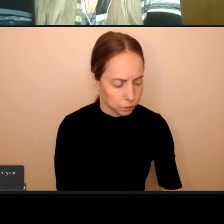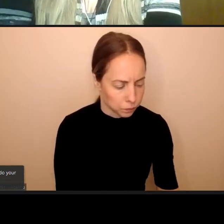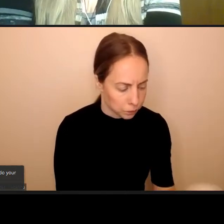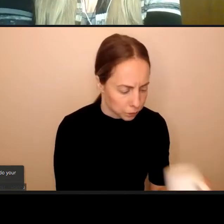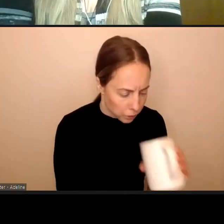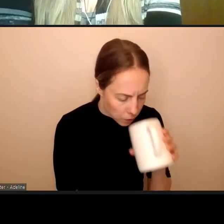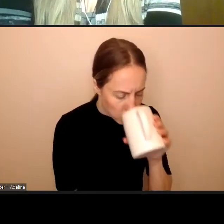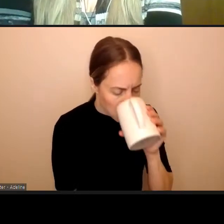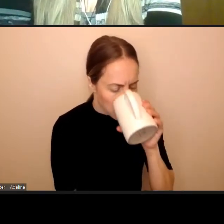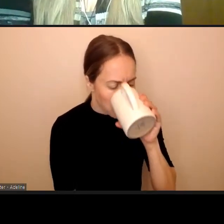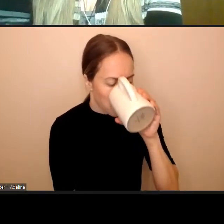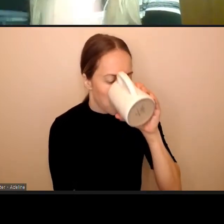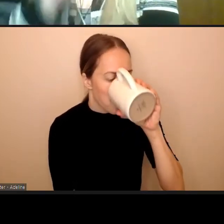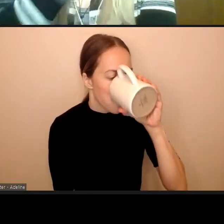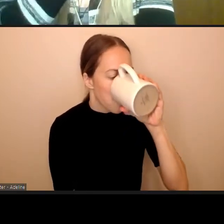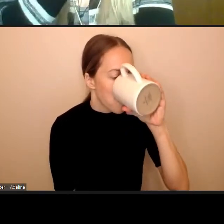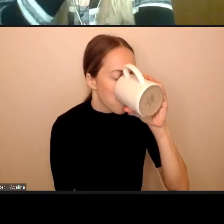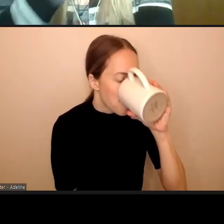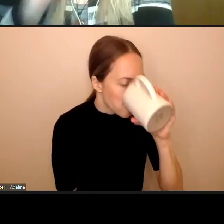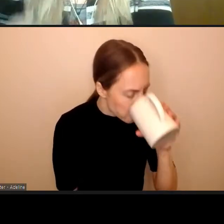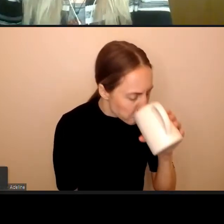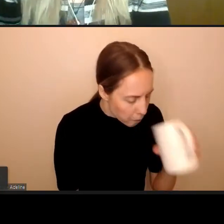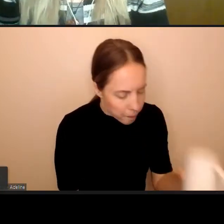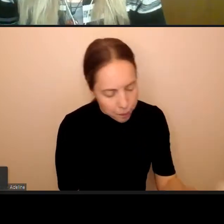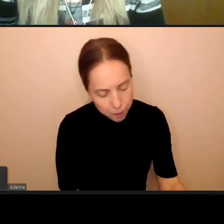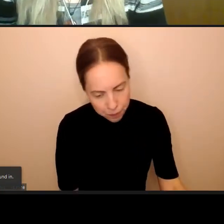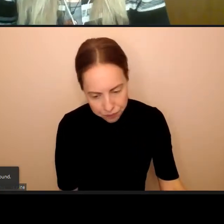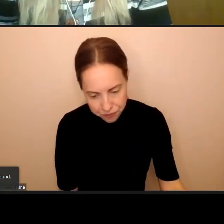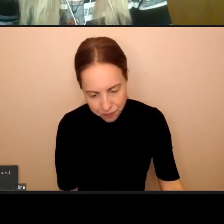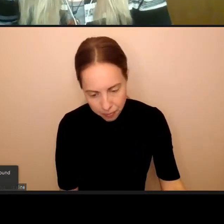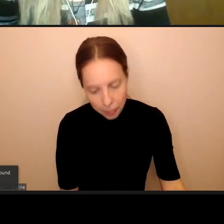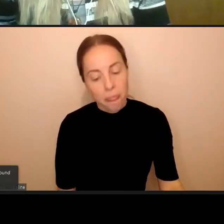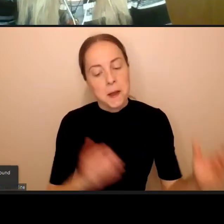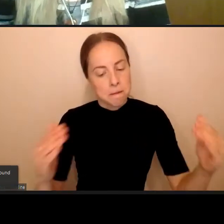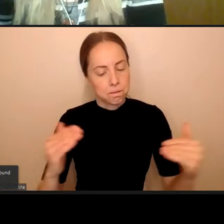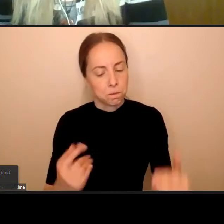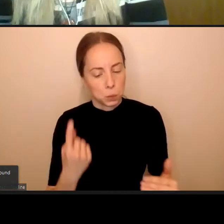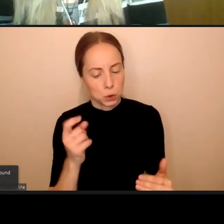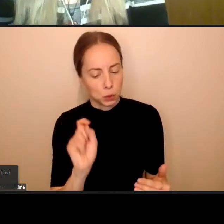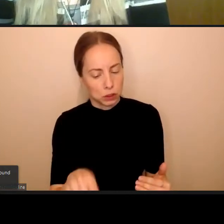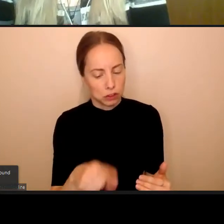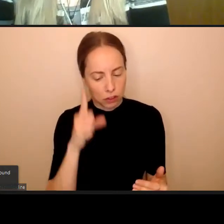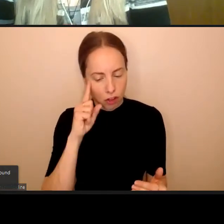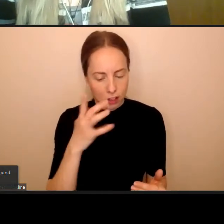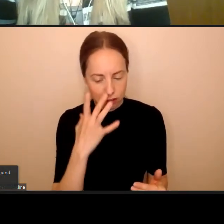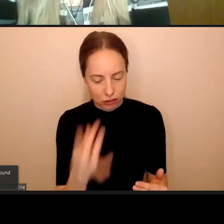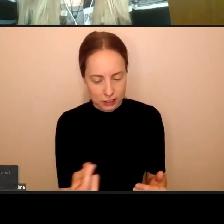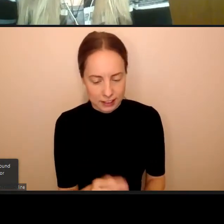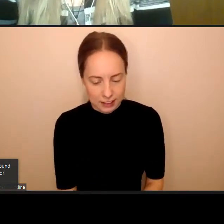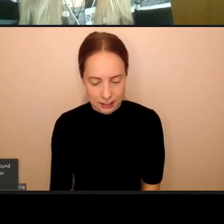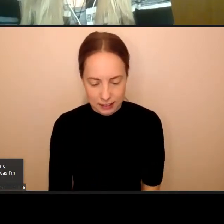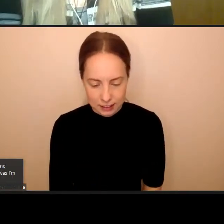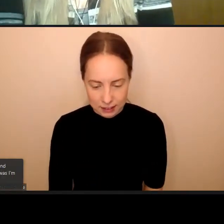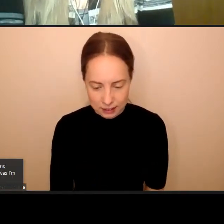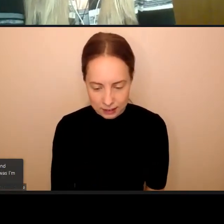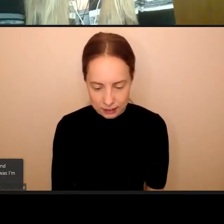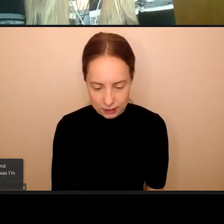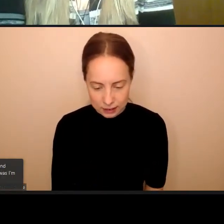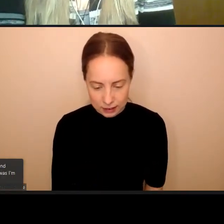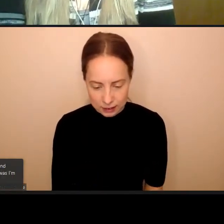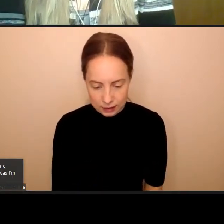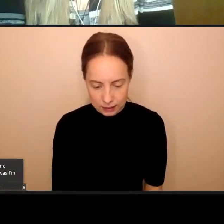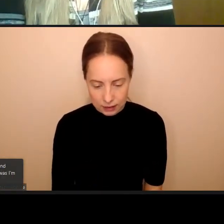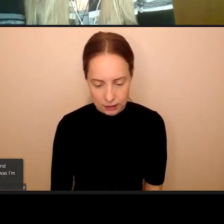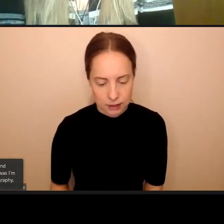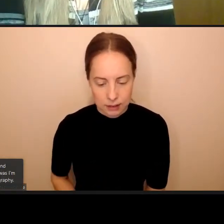All right. So here's a question that I found interesting. Someone in the chat, someone in the audience asked if you have